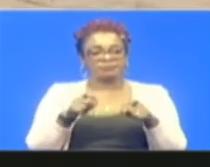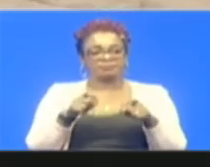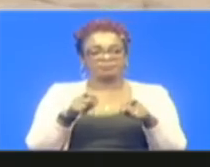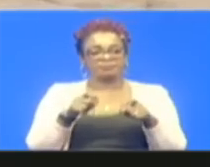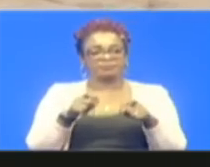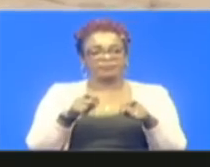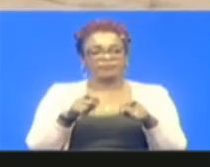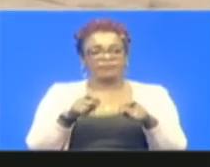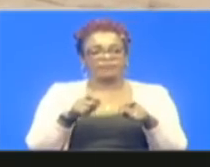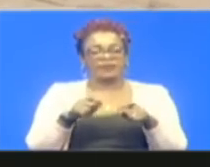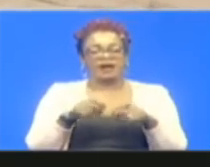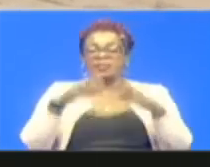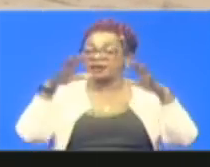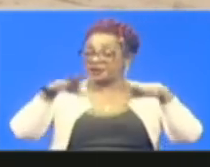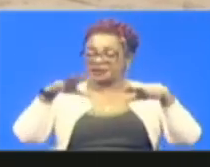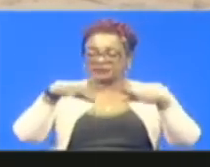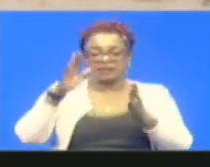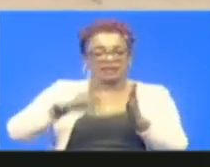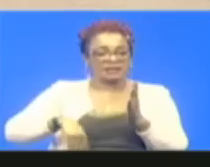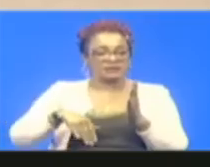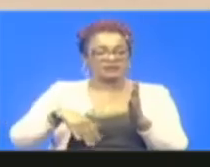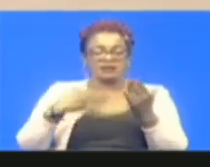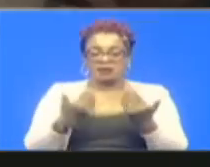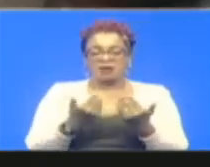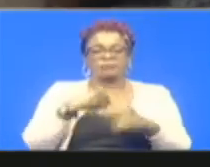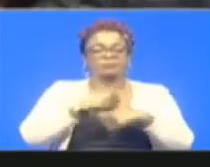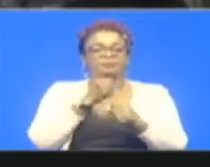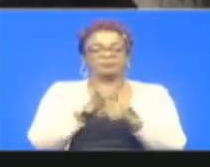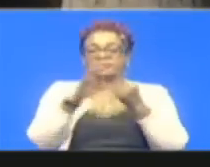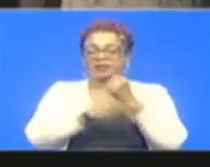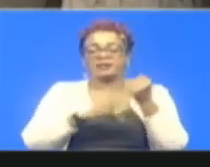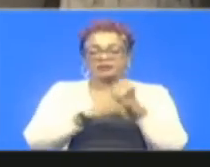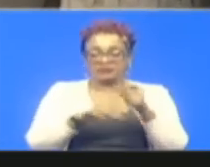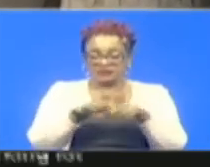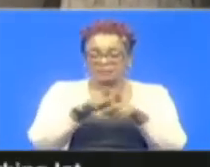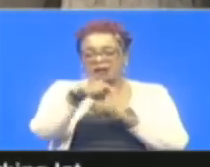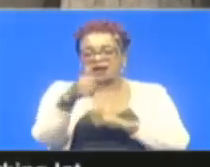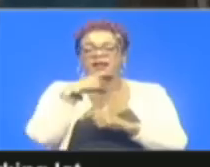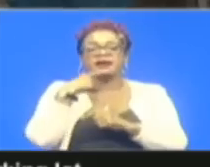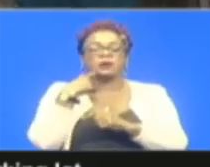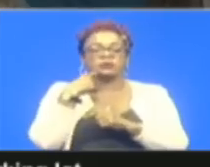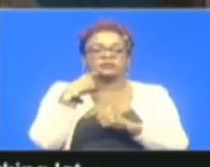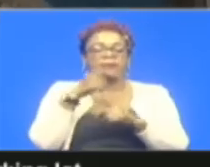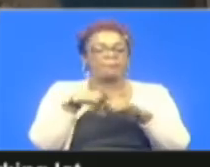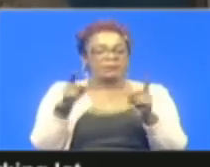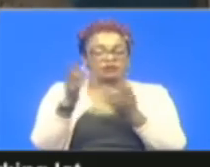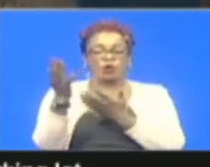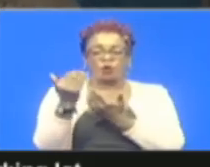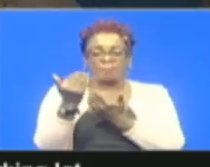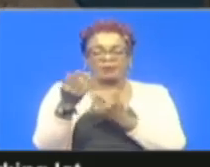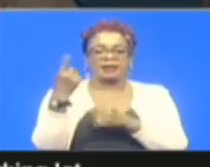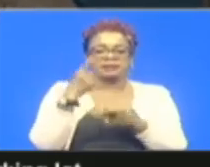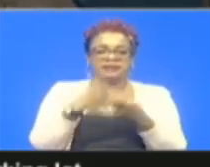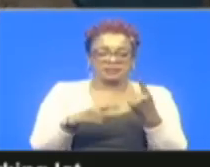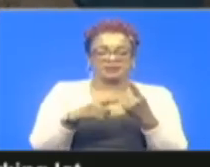And with the long rain season already late, fears abound that the country is staring at another drought year, but hope remains that last year's